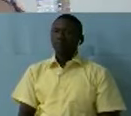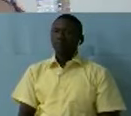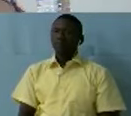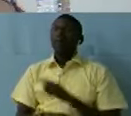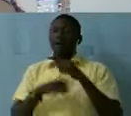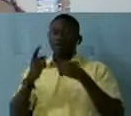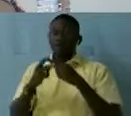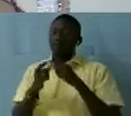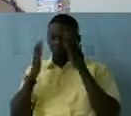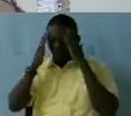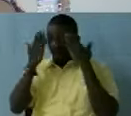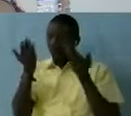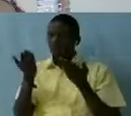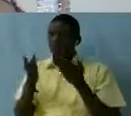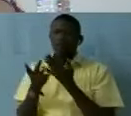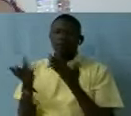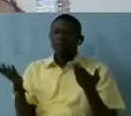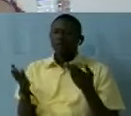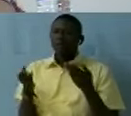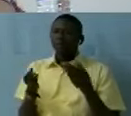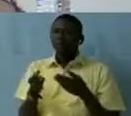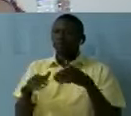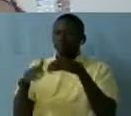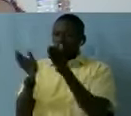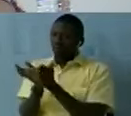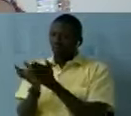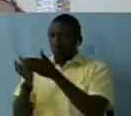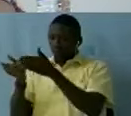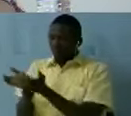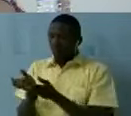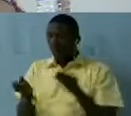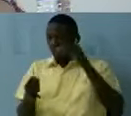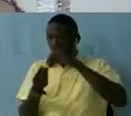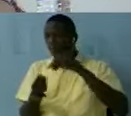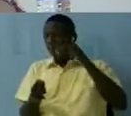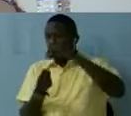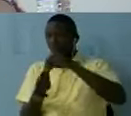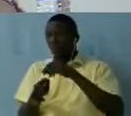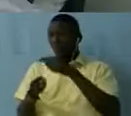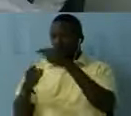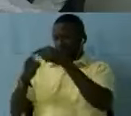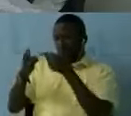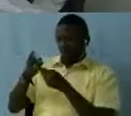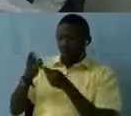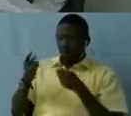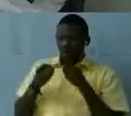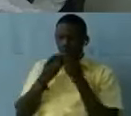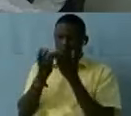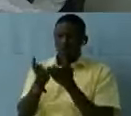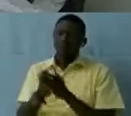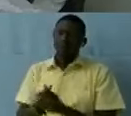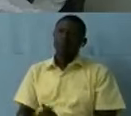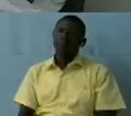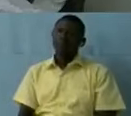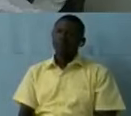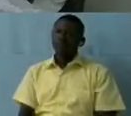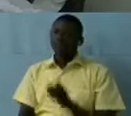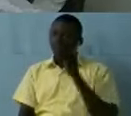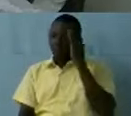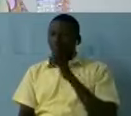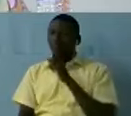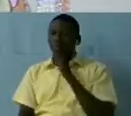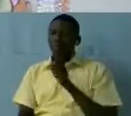Therefore, I did not eventually get to know how many extra badges were added onto these three that I have mentioned. Mm-hmm. Thank you, Mr. Witness.